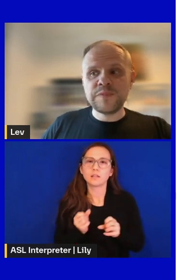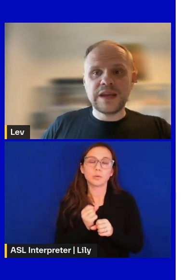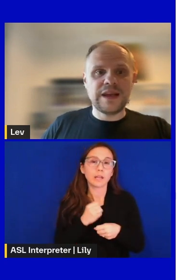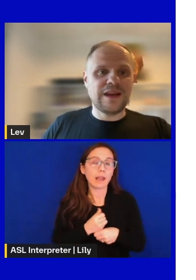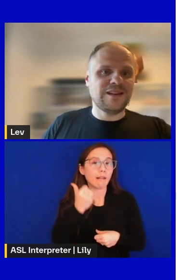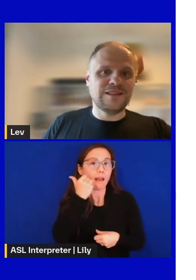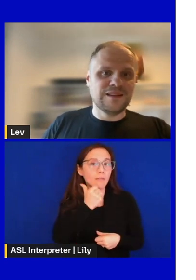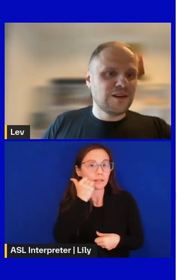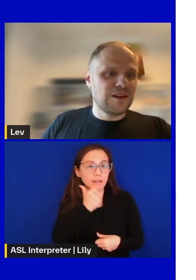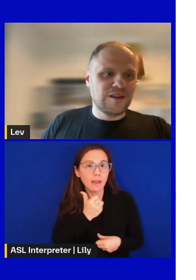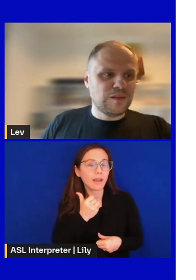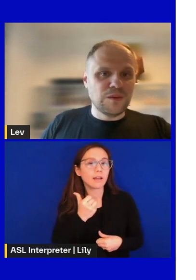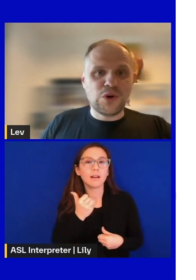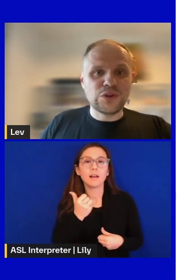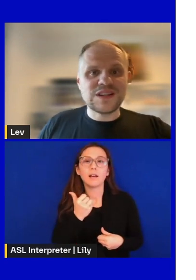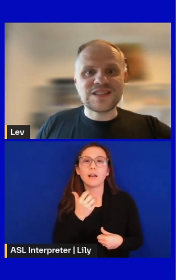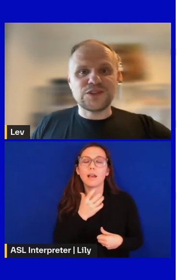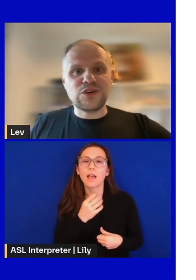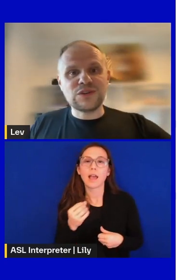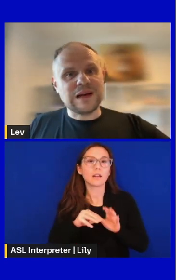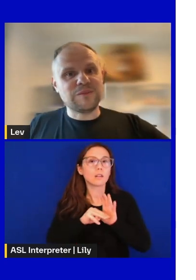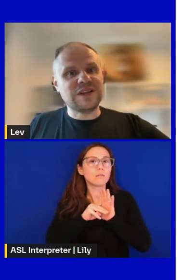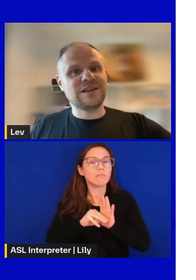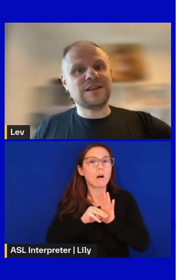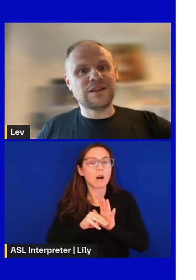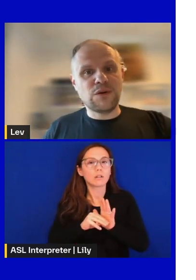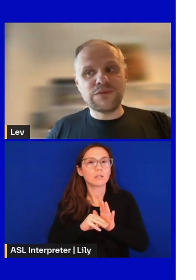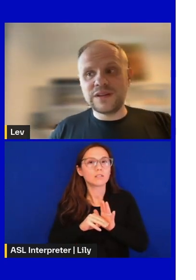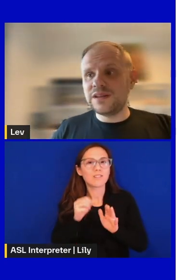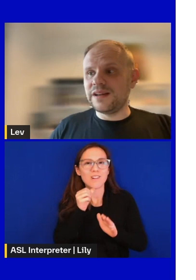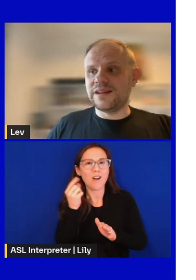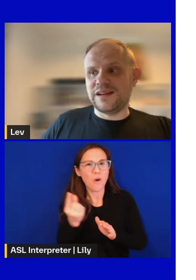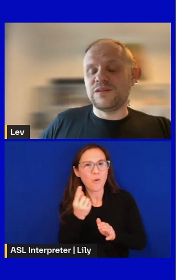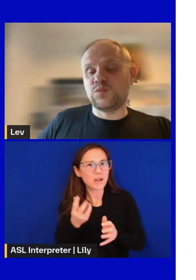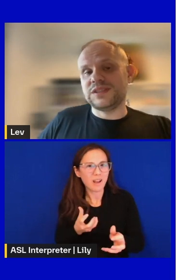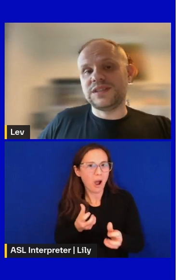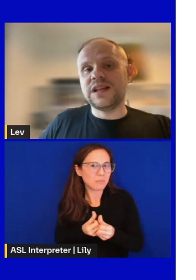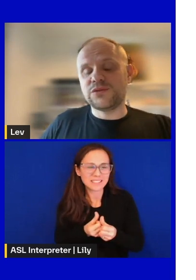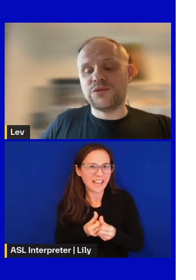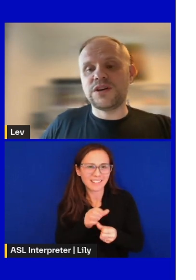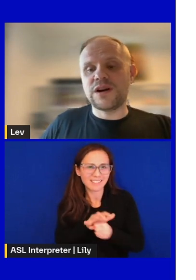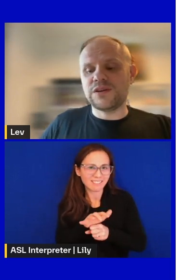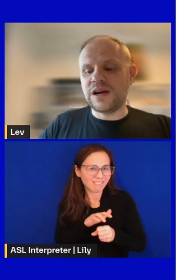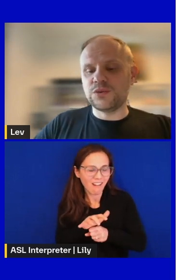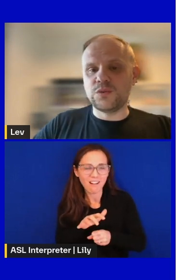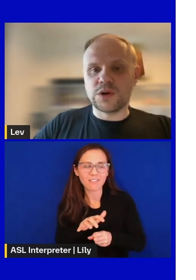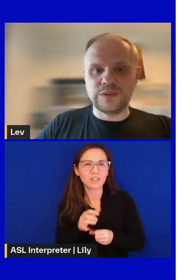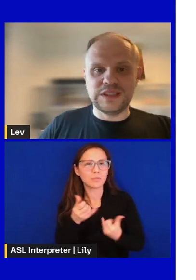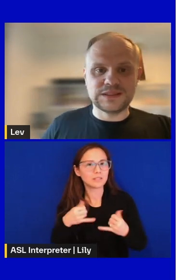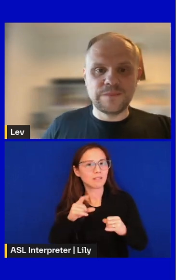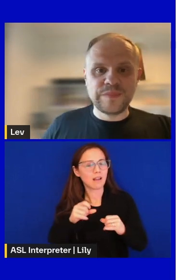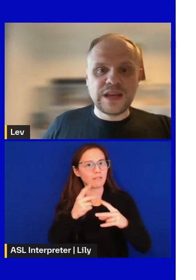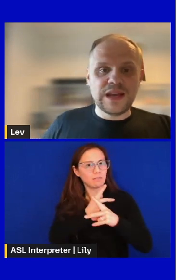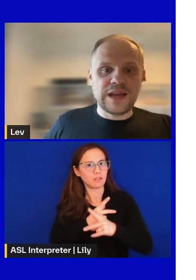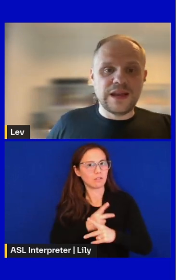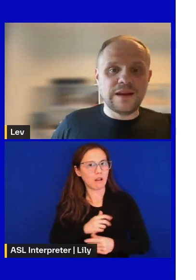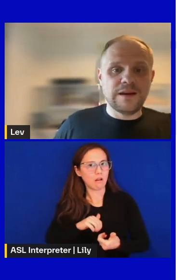daily, and the models are not updated that often, and we still have to figure out how to work with